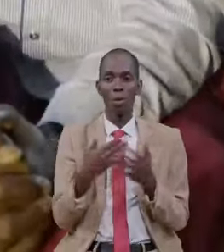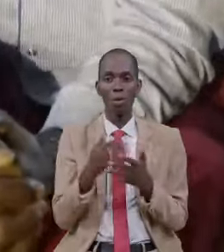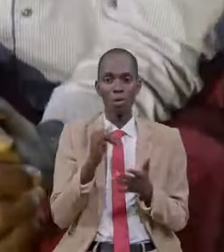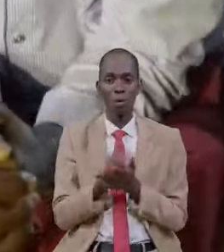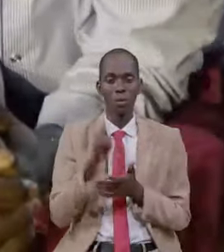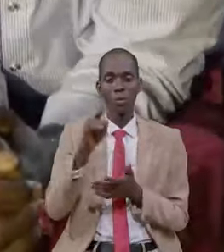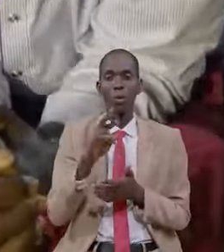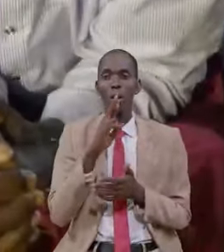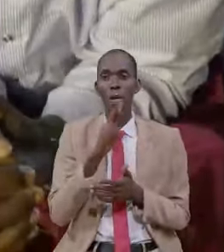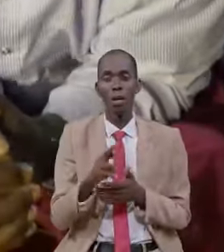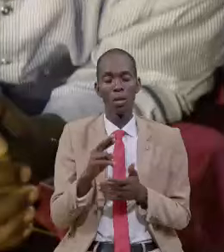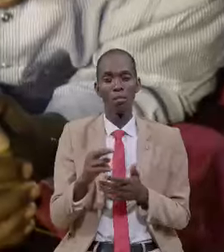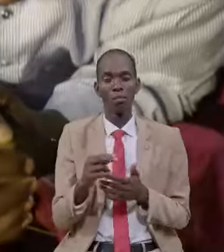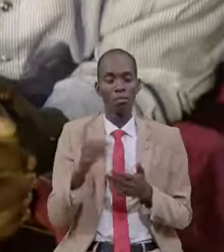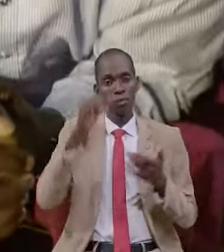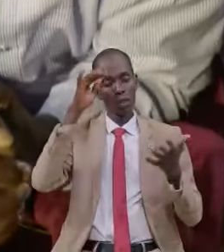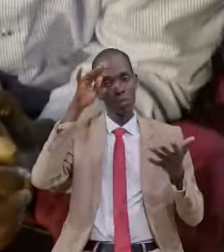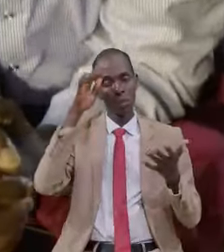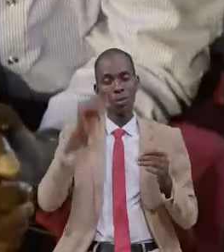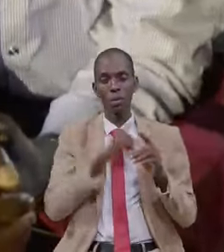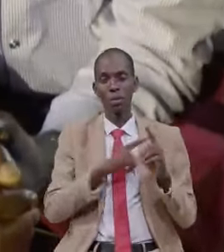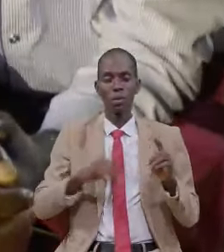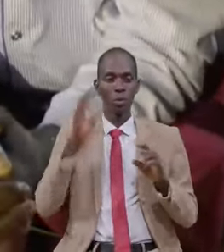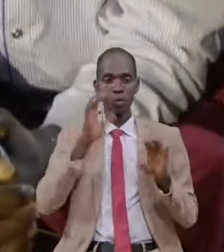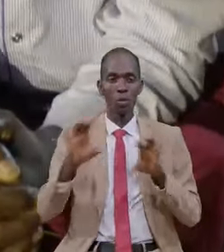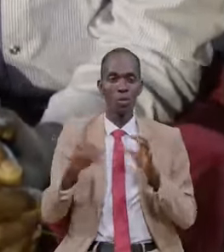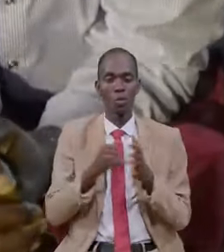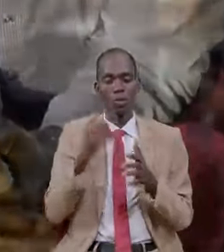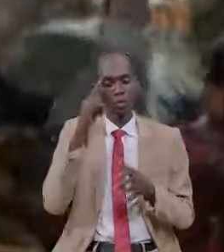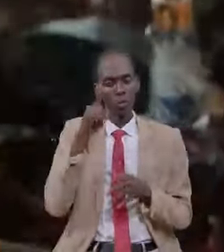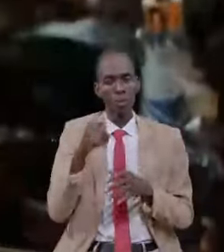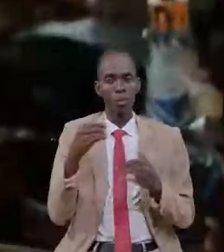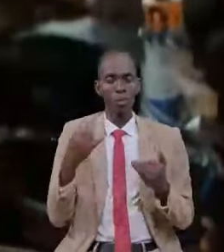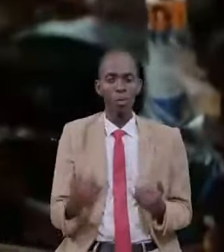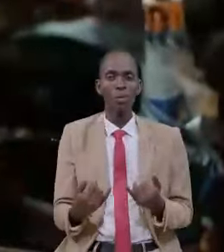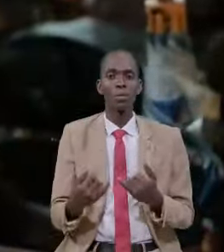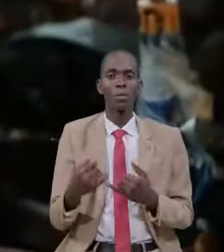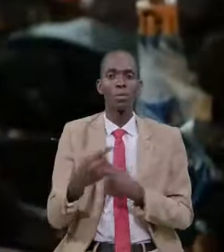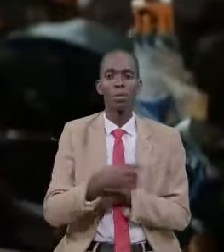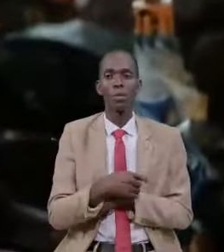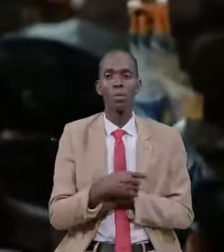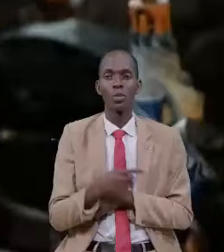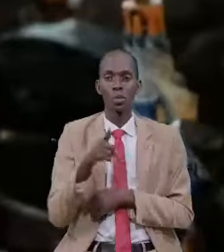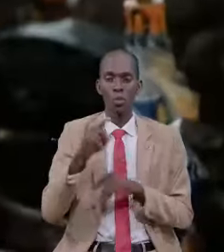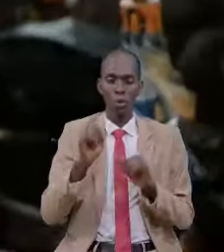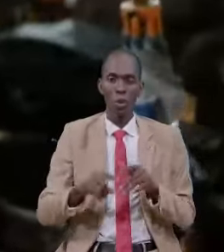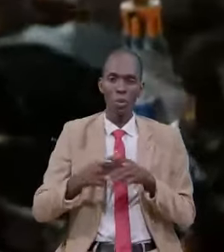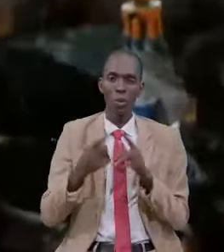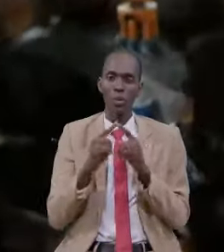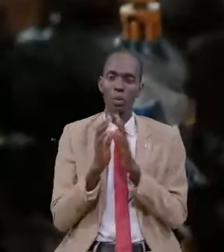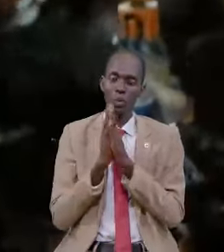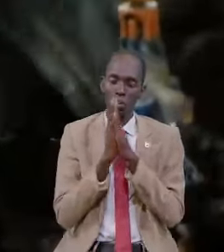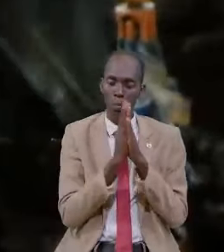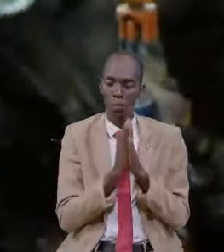in Jesus' name. And so let's be looking up to the Lord, be in the mood of